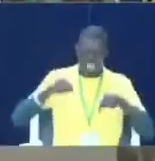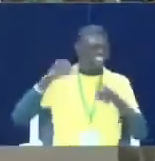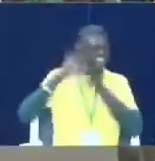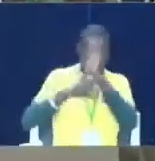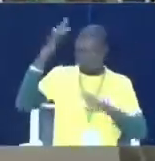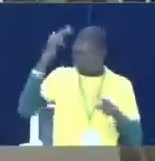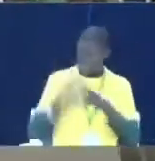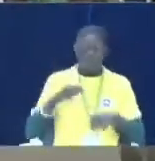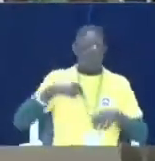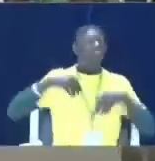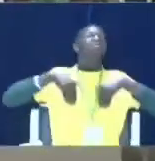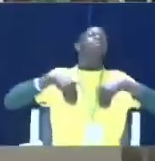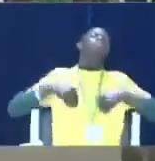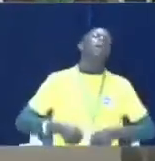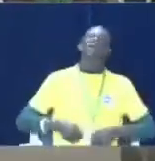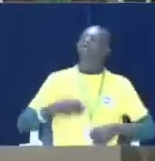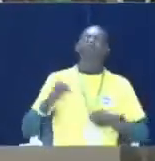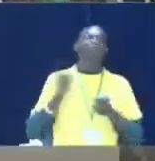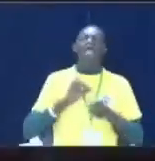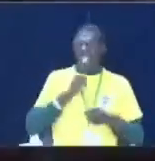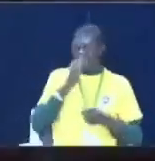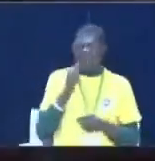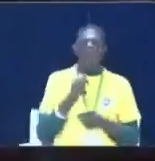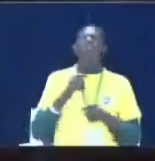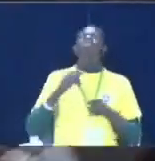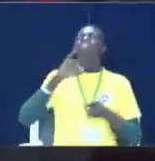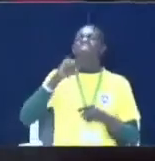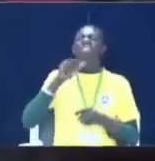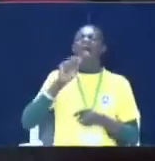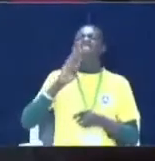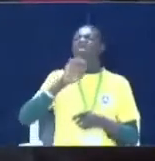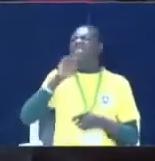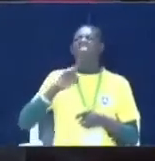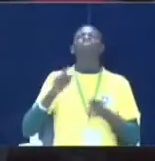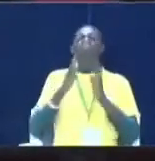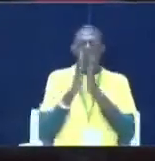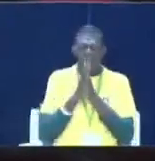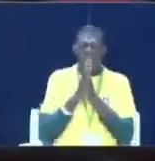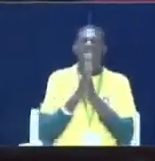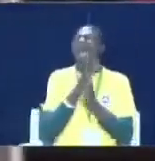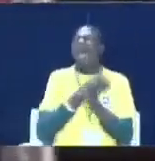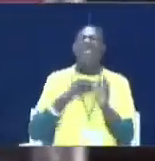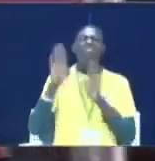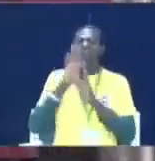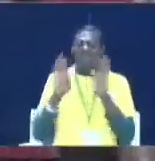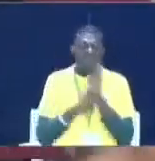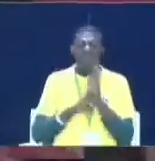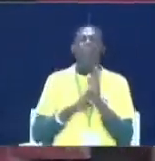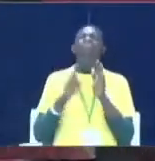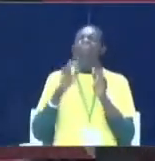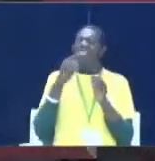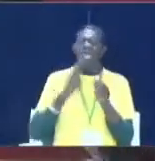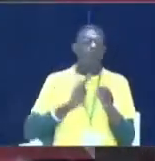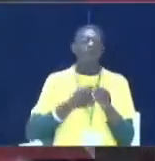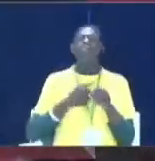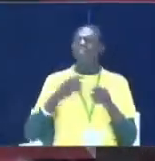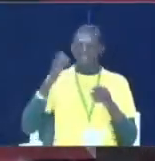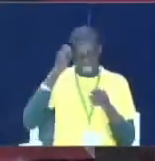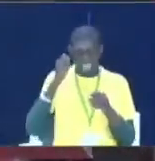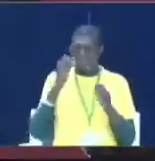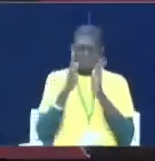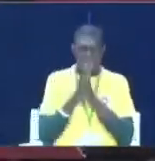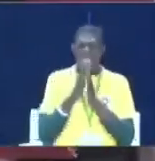I am tired of where I am. Jabez prayed. The Bible told us he prayed. And God, he said unto God, will